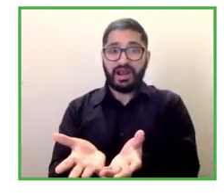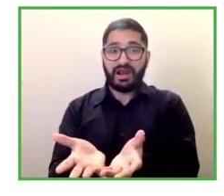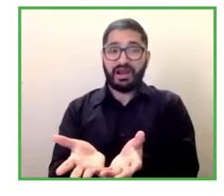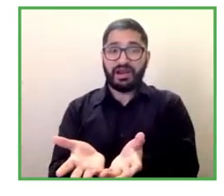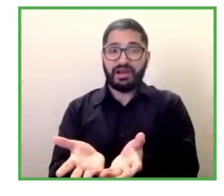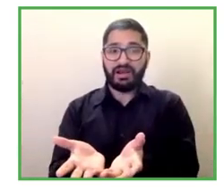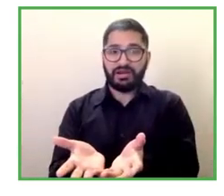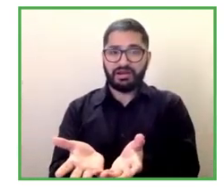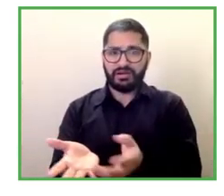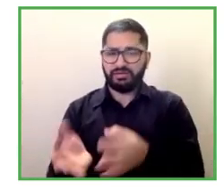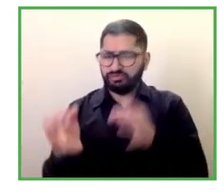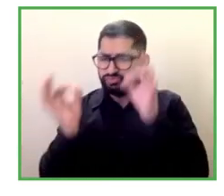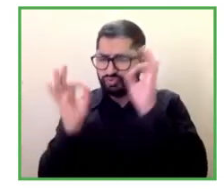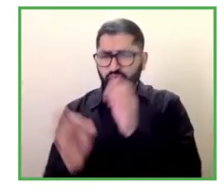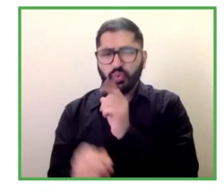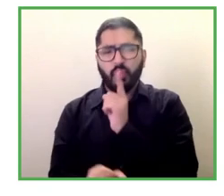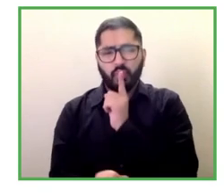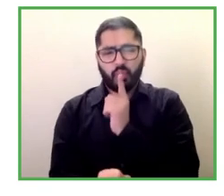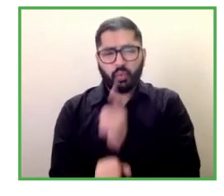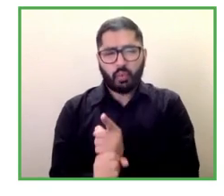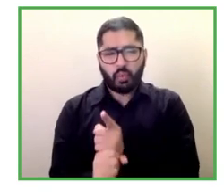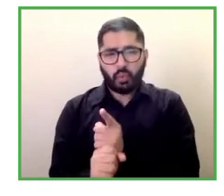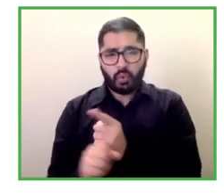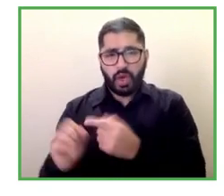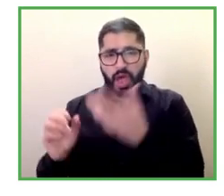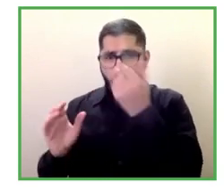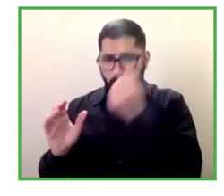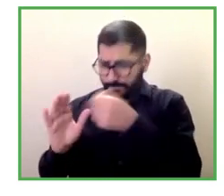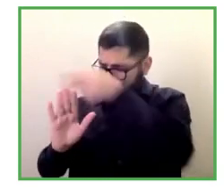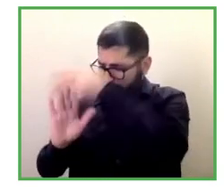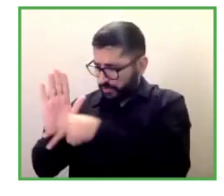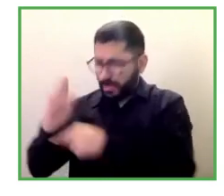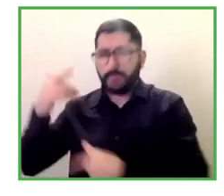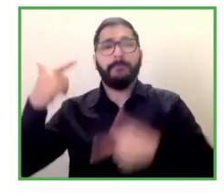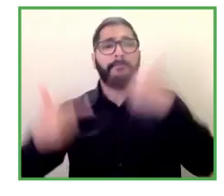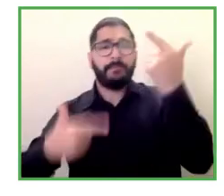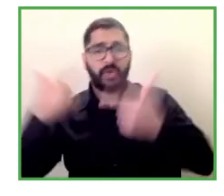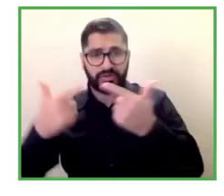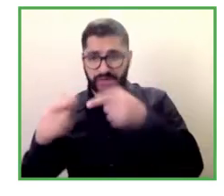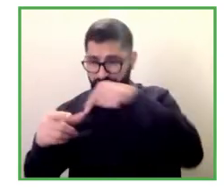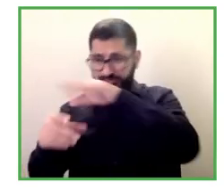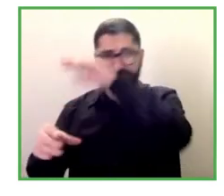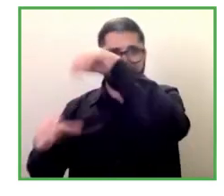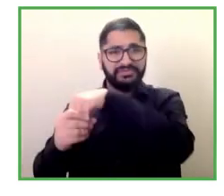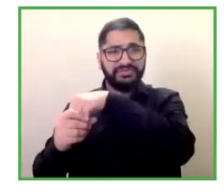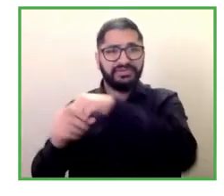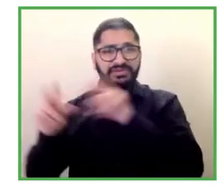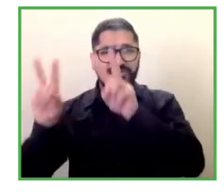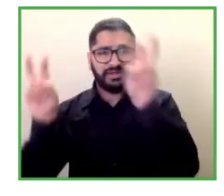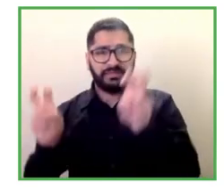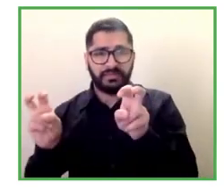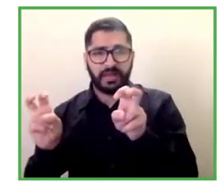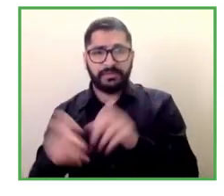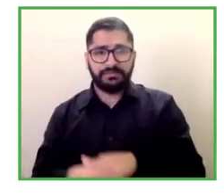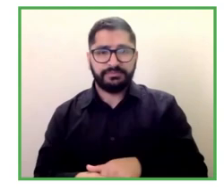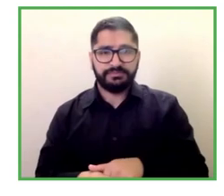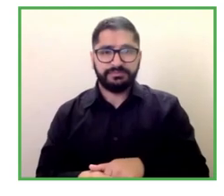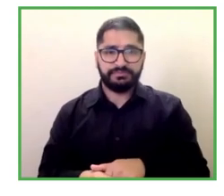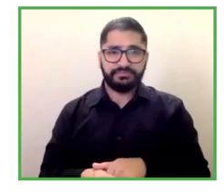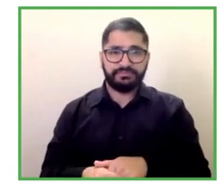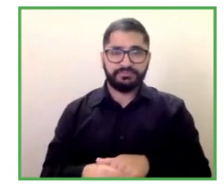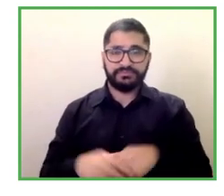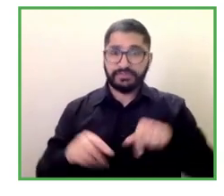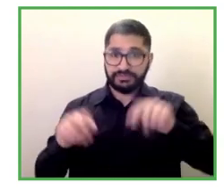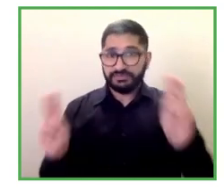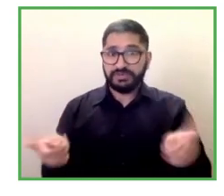definition, it is true that in the regulations and in different public policies, ultimately, that's been left behind. So